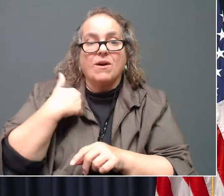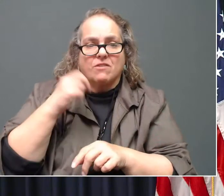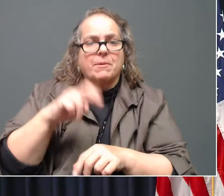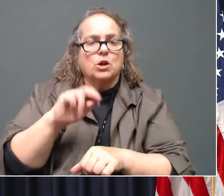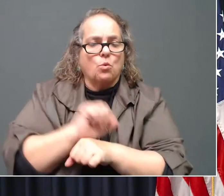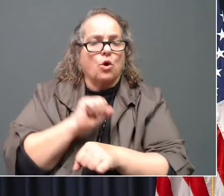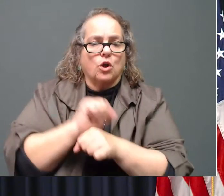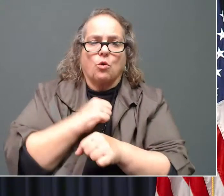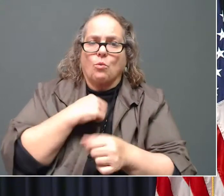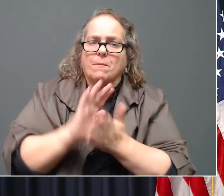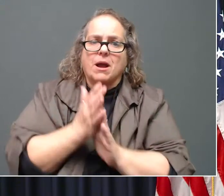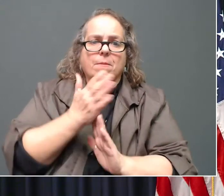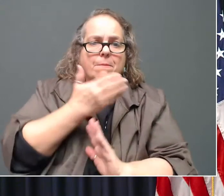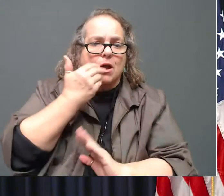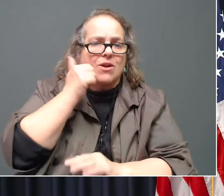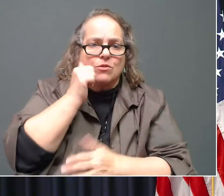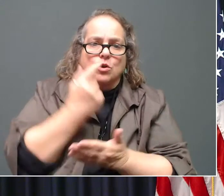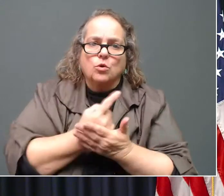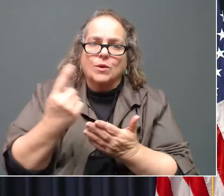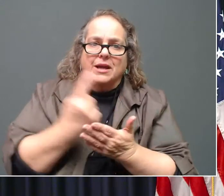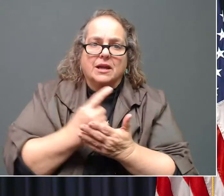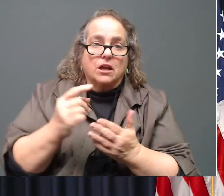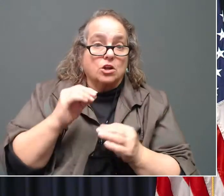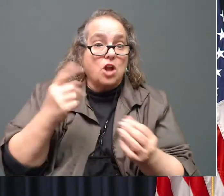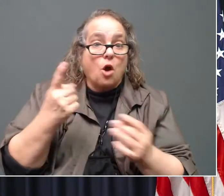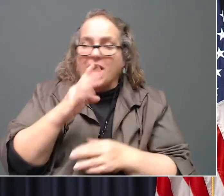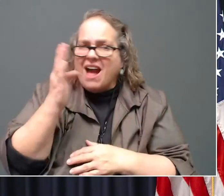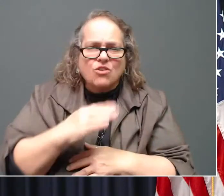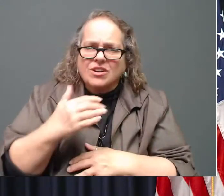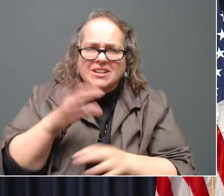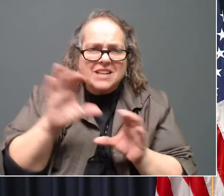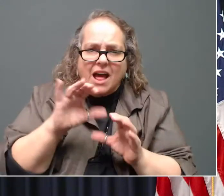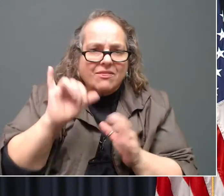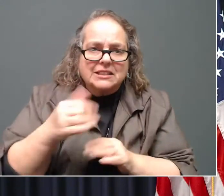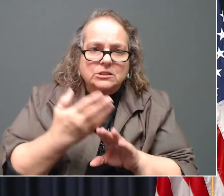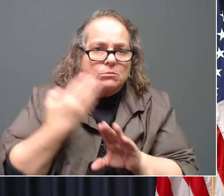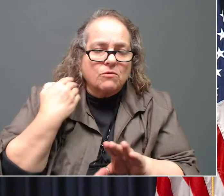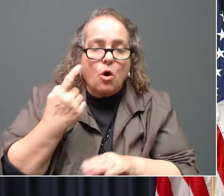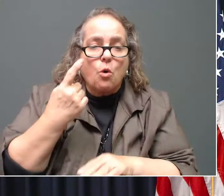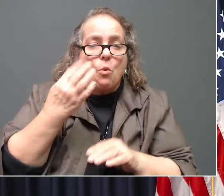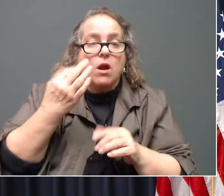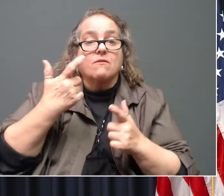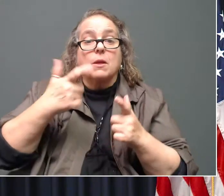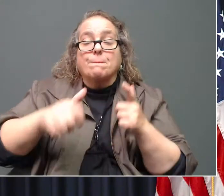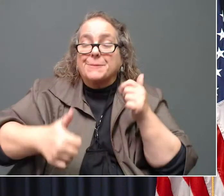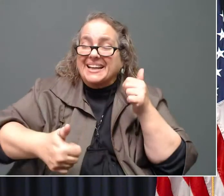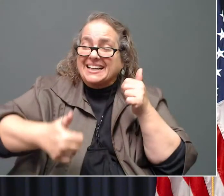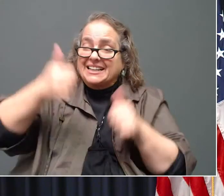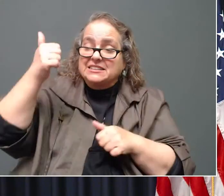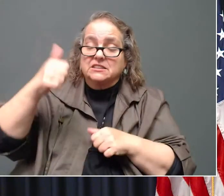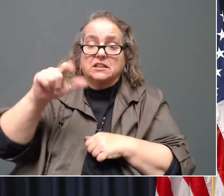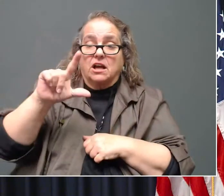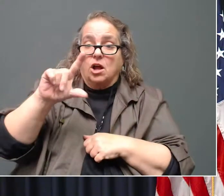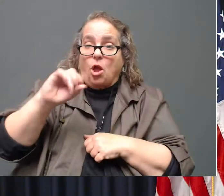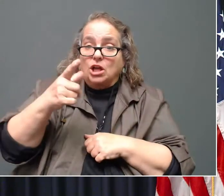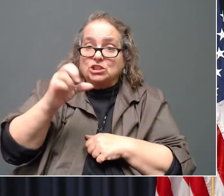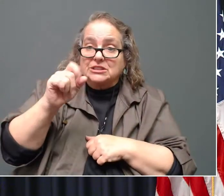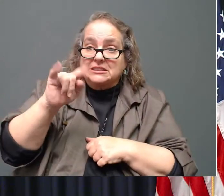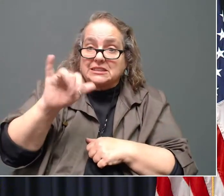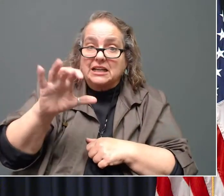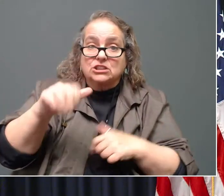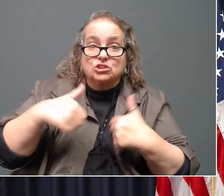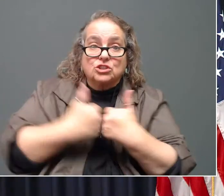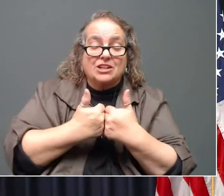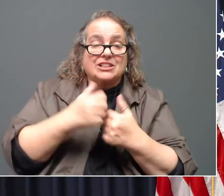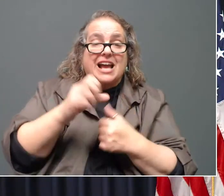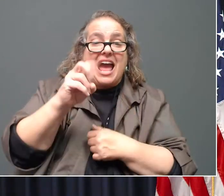week. Nobody's ever done this before. It's one of the biggest logistics challenges ever. And I think you're going to